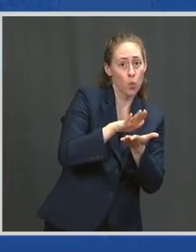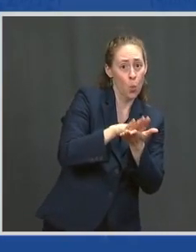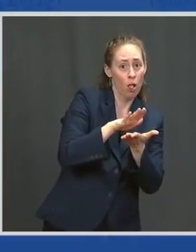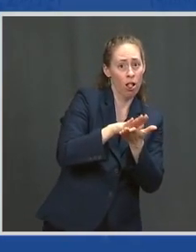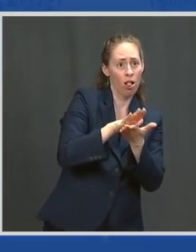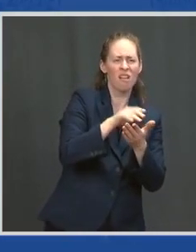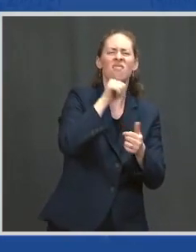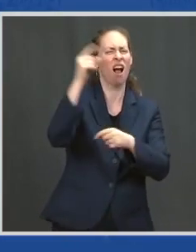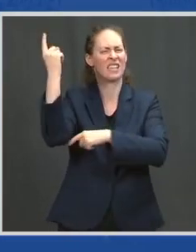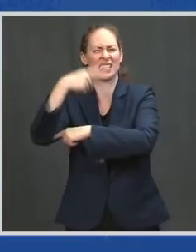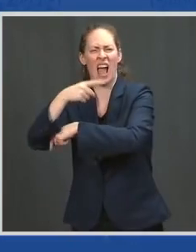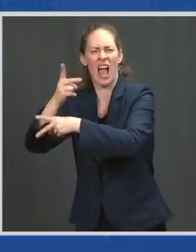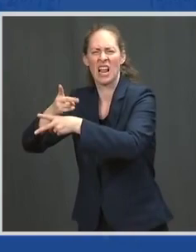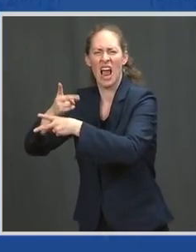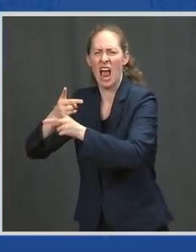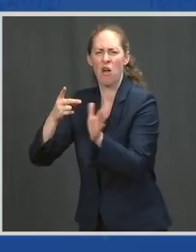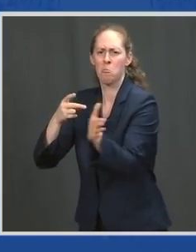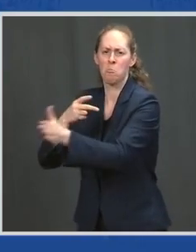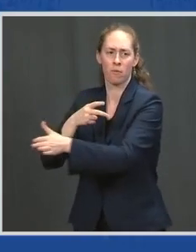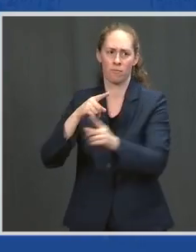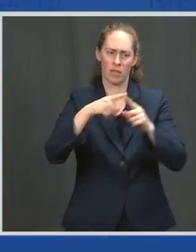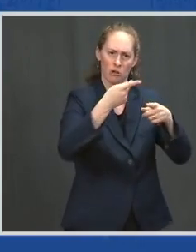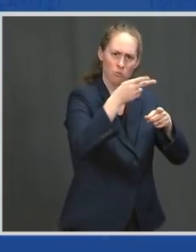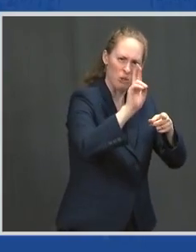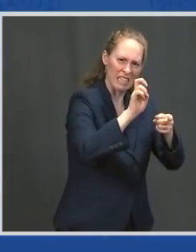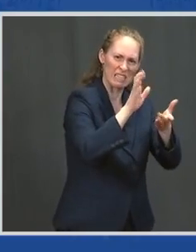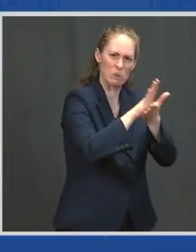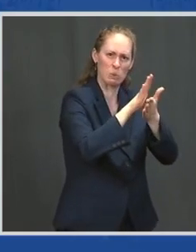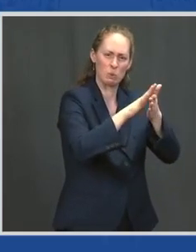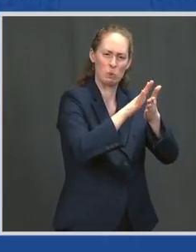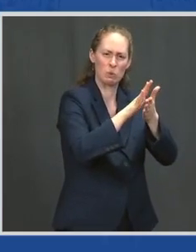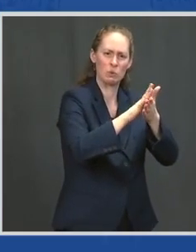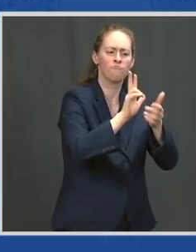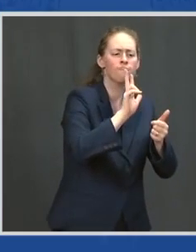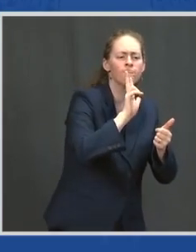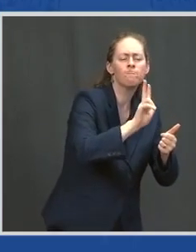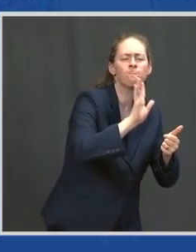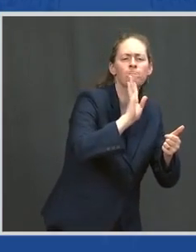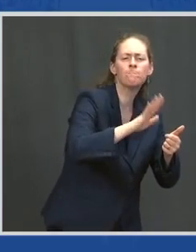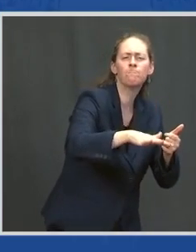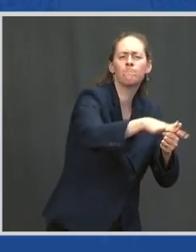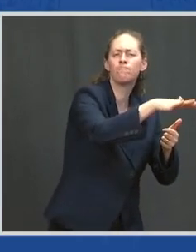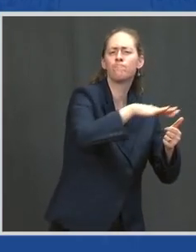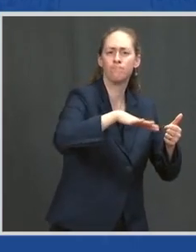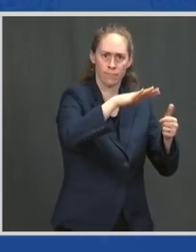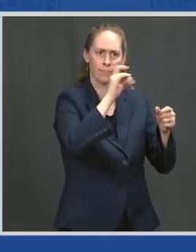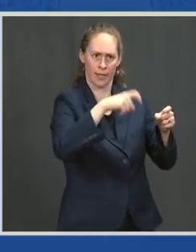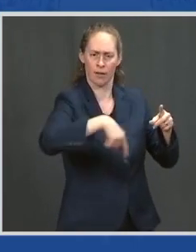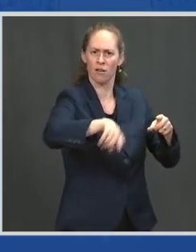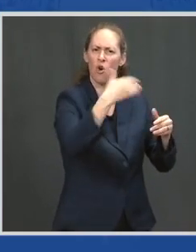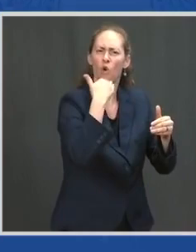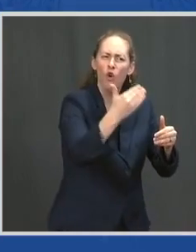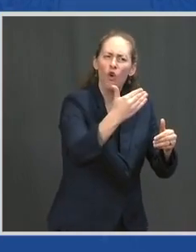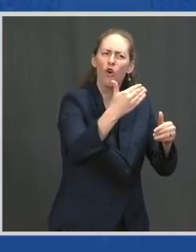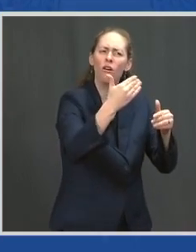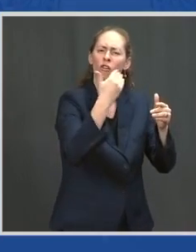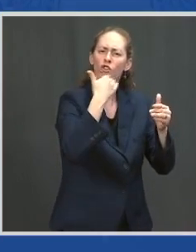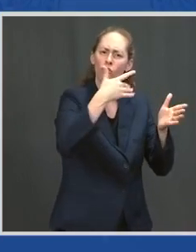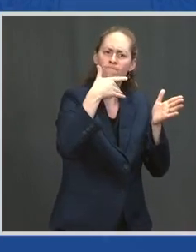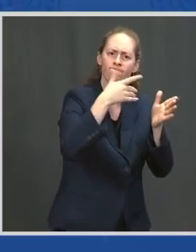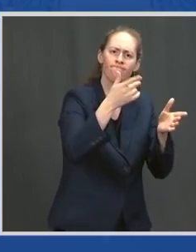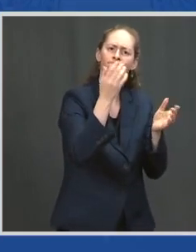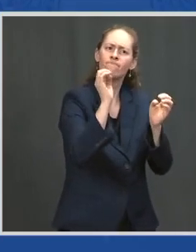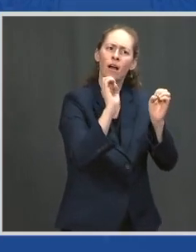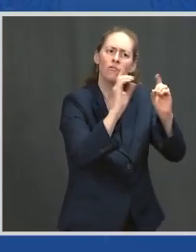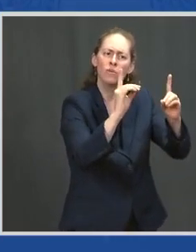And the research has shown here at the great universities in this state and others that children of that age who go to school, they are far